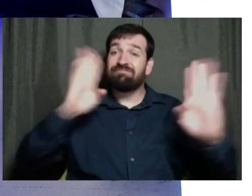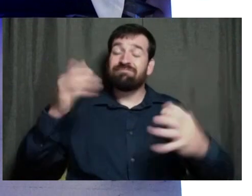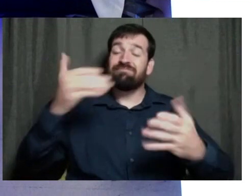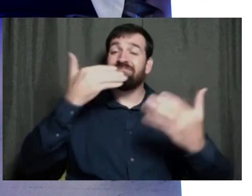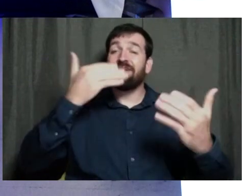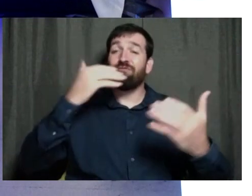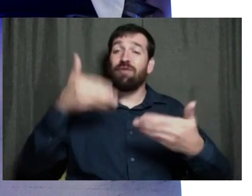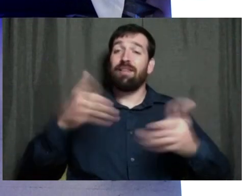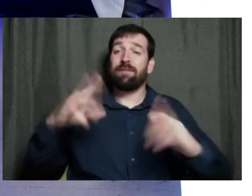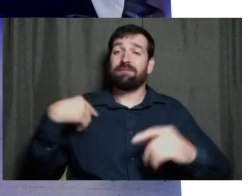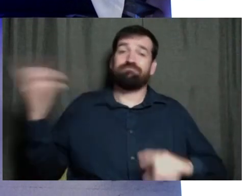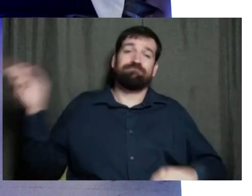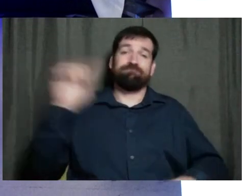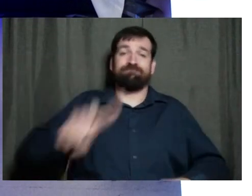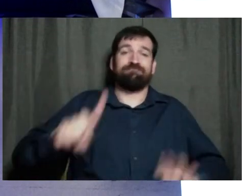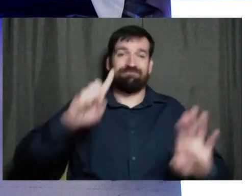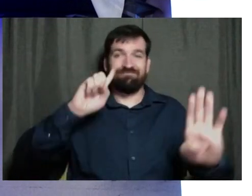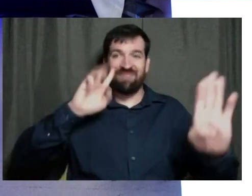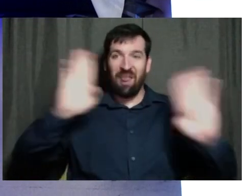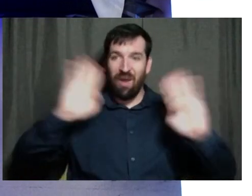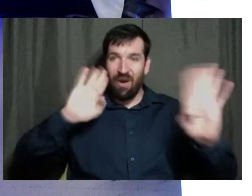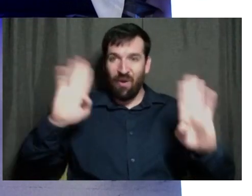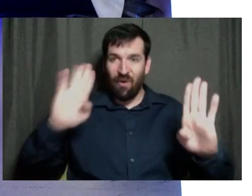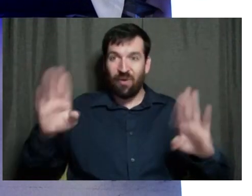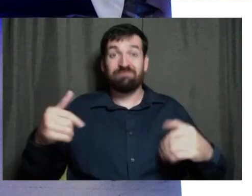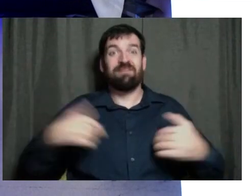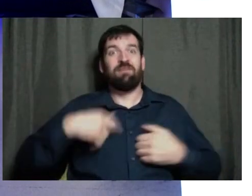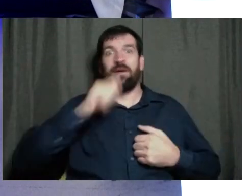and say hello. It's been a while. I have the microphone, actually.